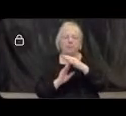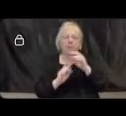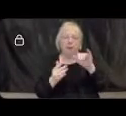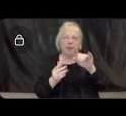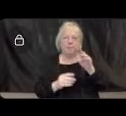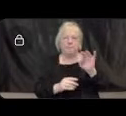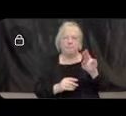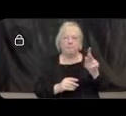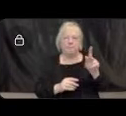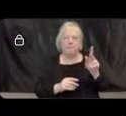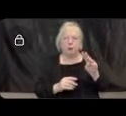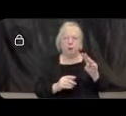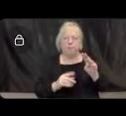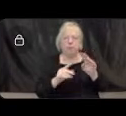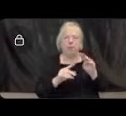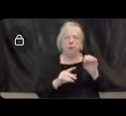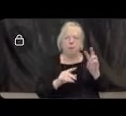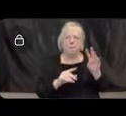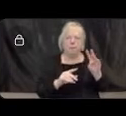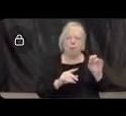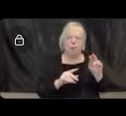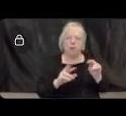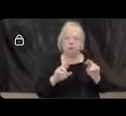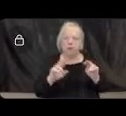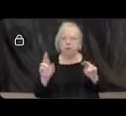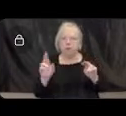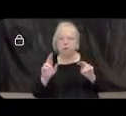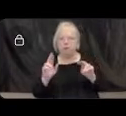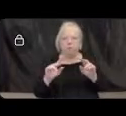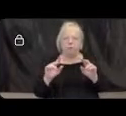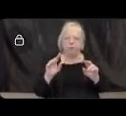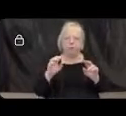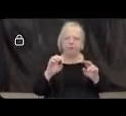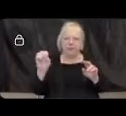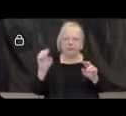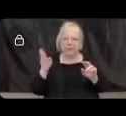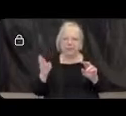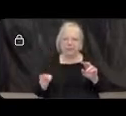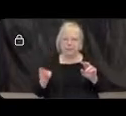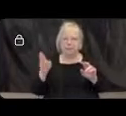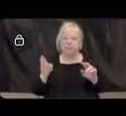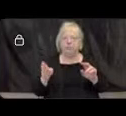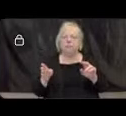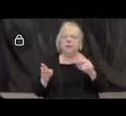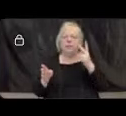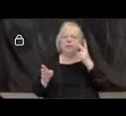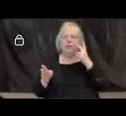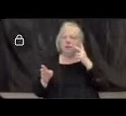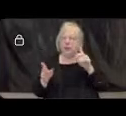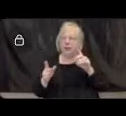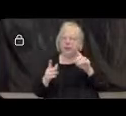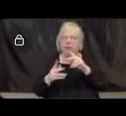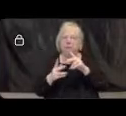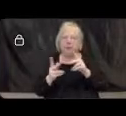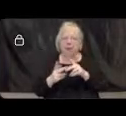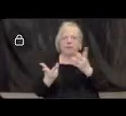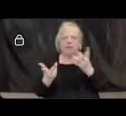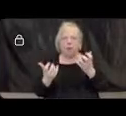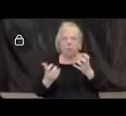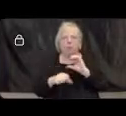Markham. Bowman is over on your right-hand side or the east side. If you look where the food truck is to be